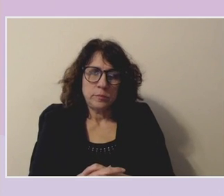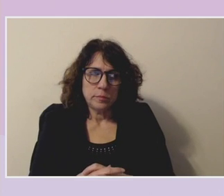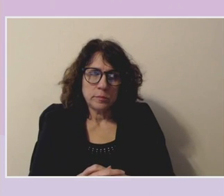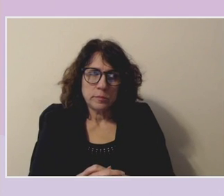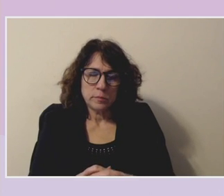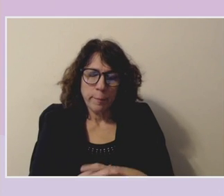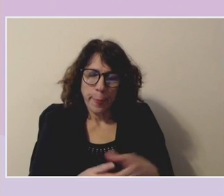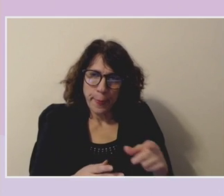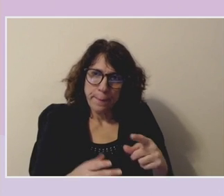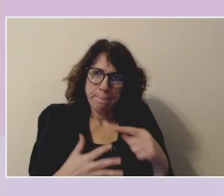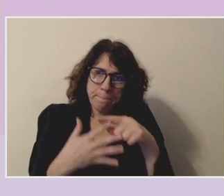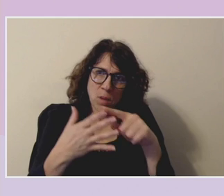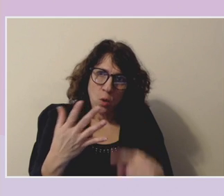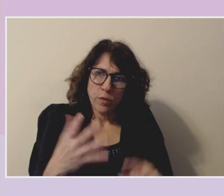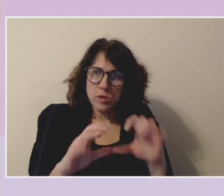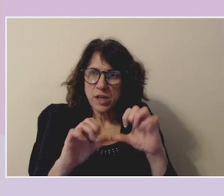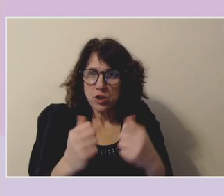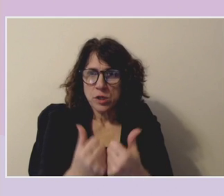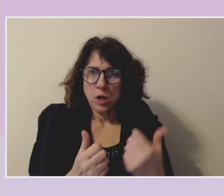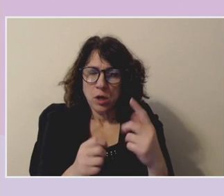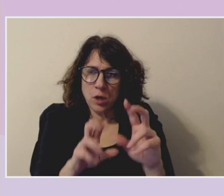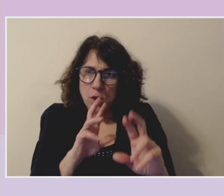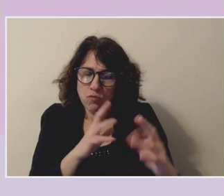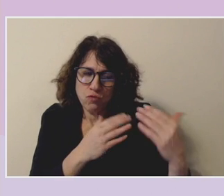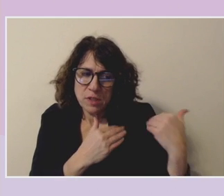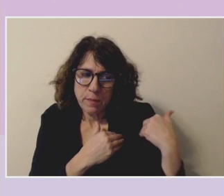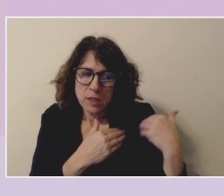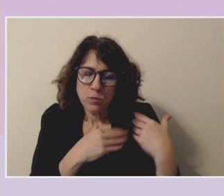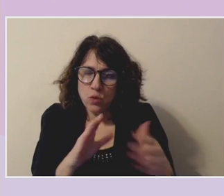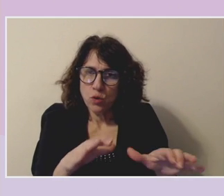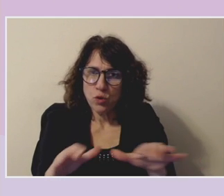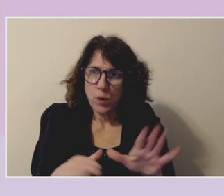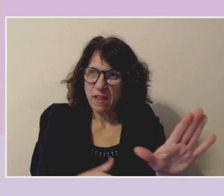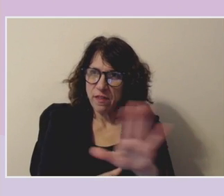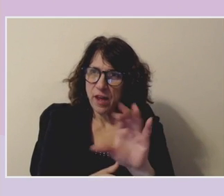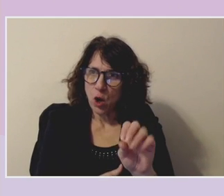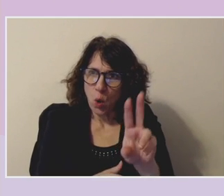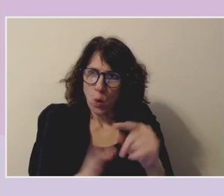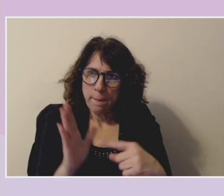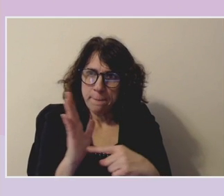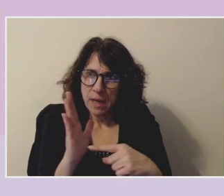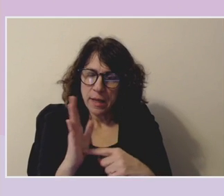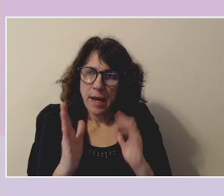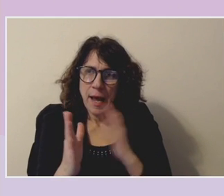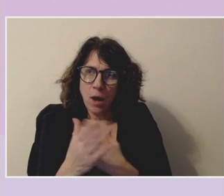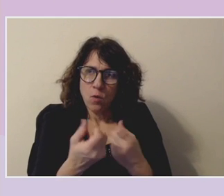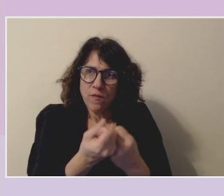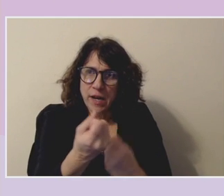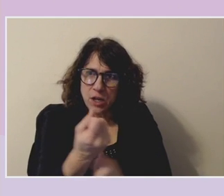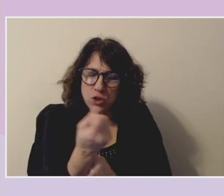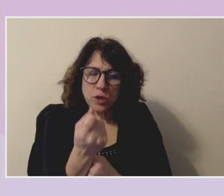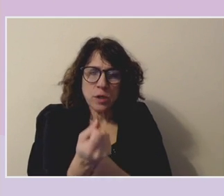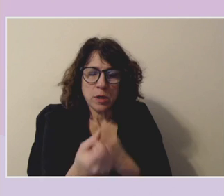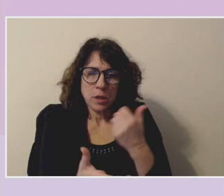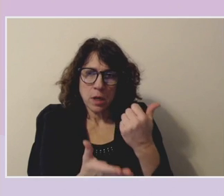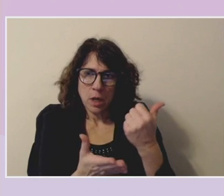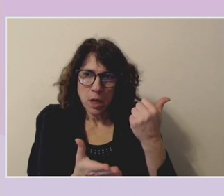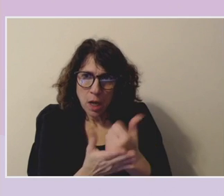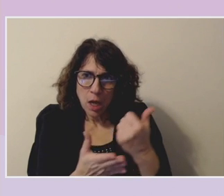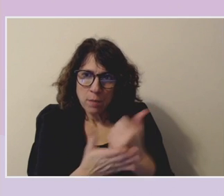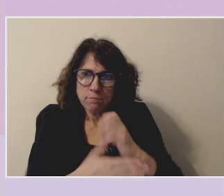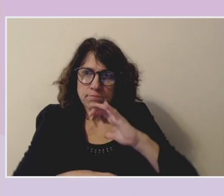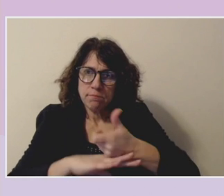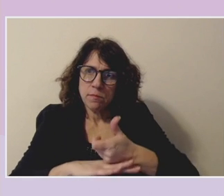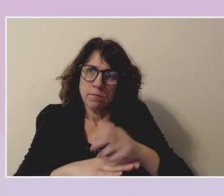All those agencies are responsible for doing their own billing. Then our foundation helps stand that up if they need help with a copay or